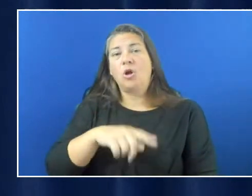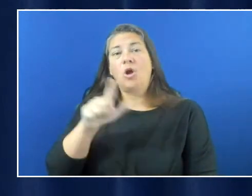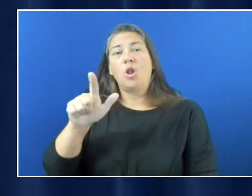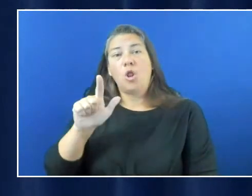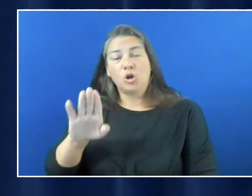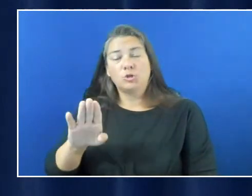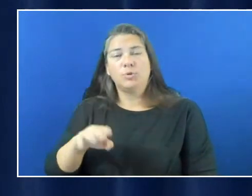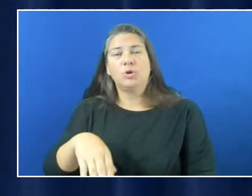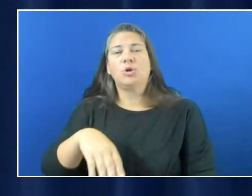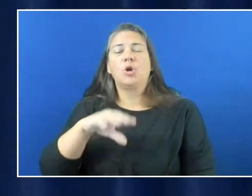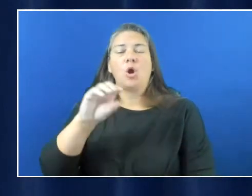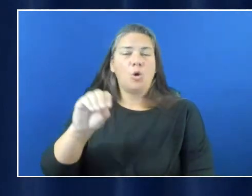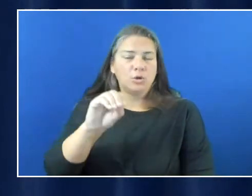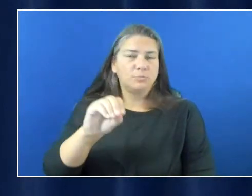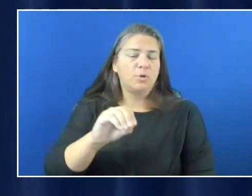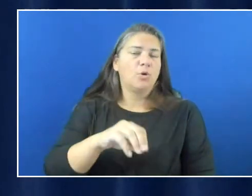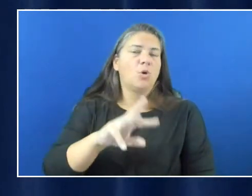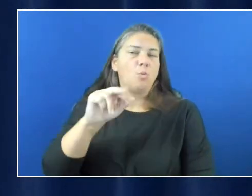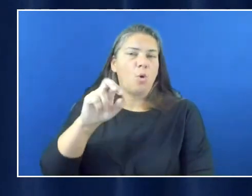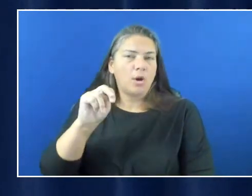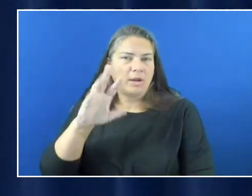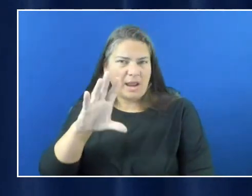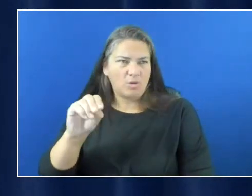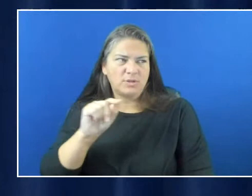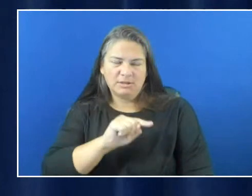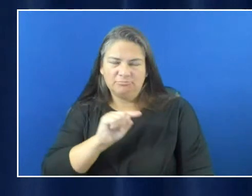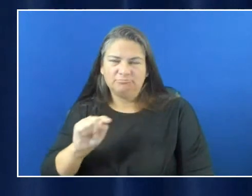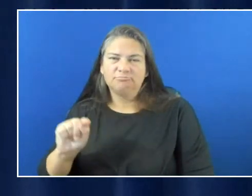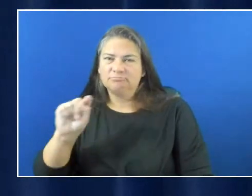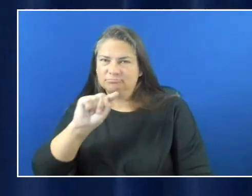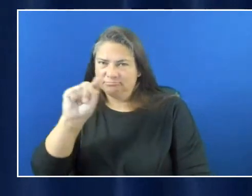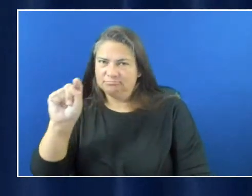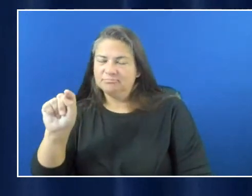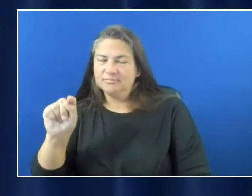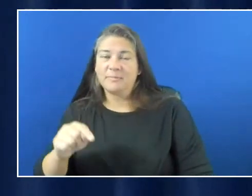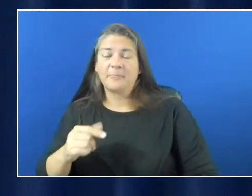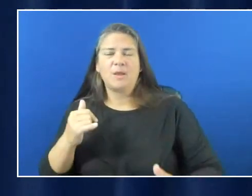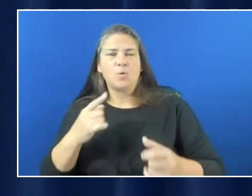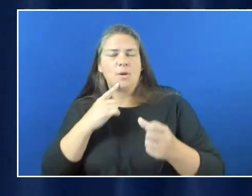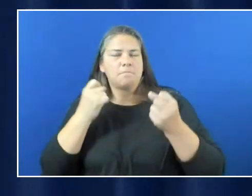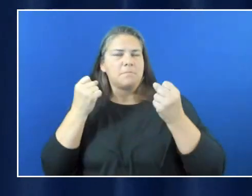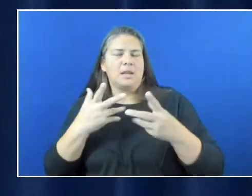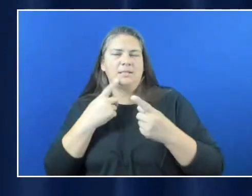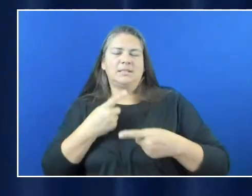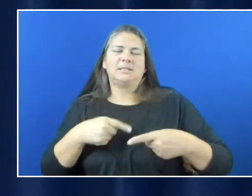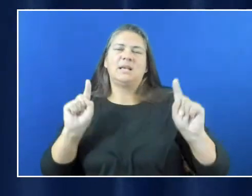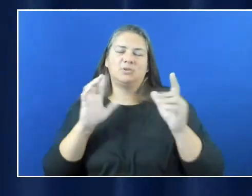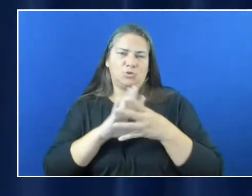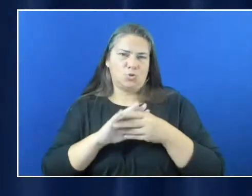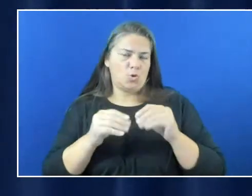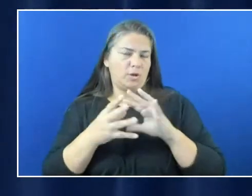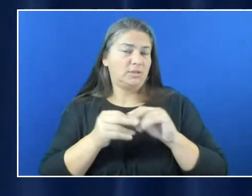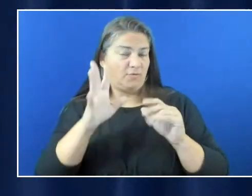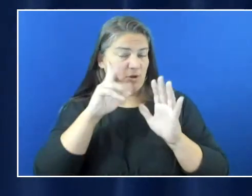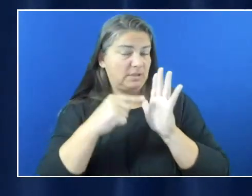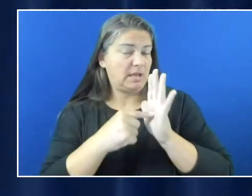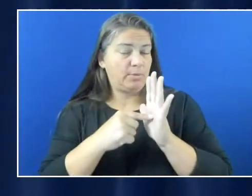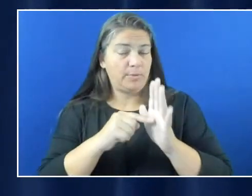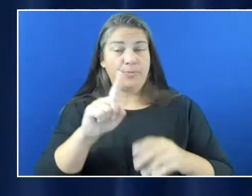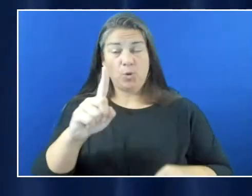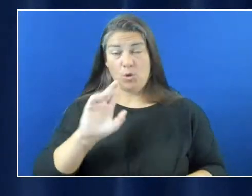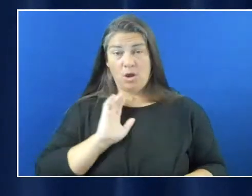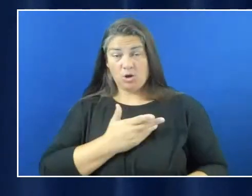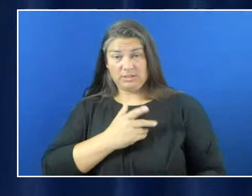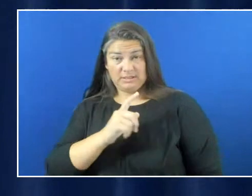Owensboro. There were so many success stories during this operation. For example, one of our detectives